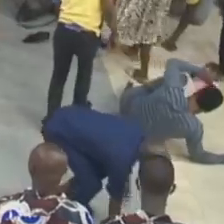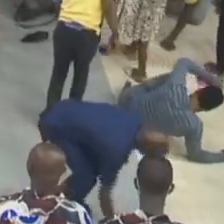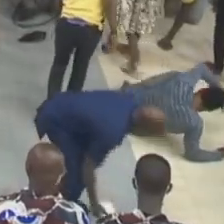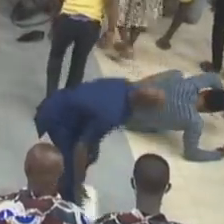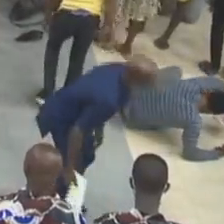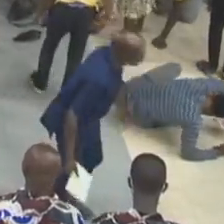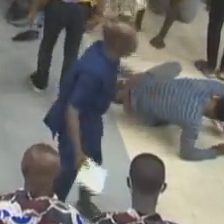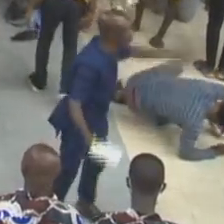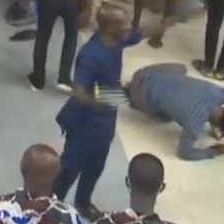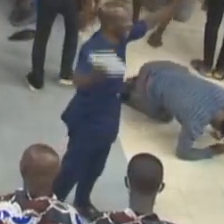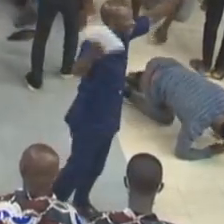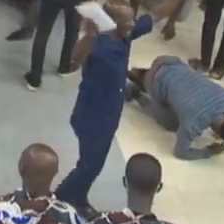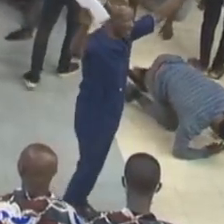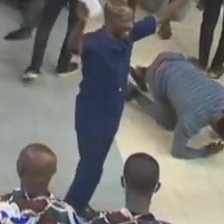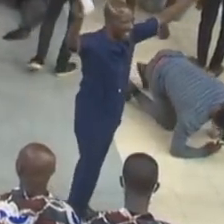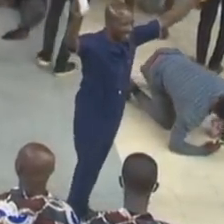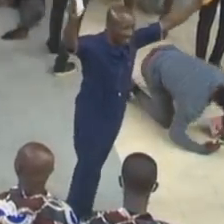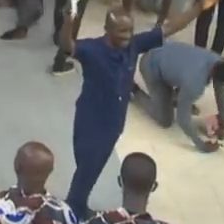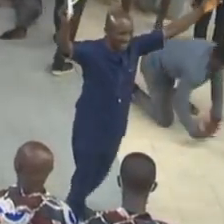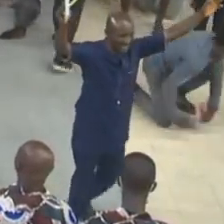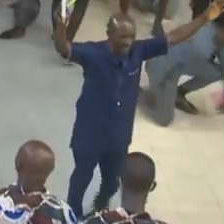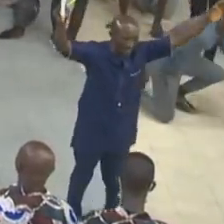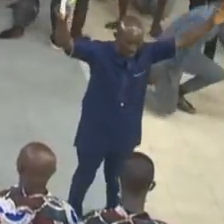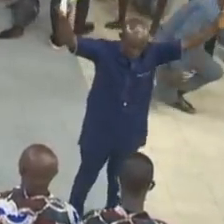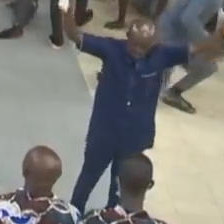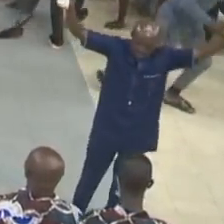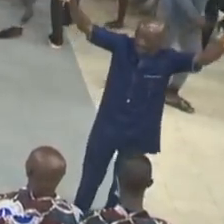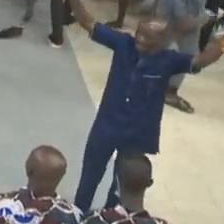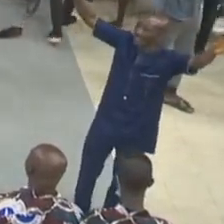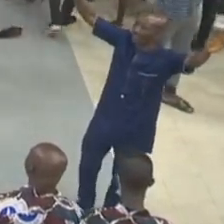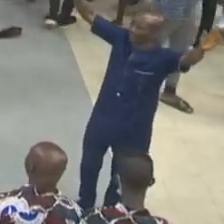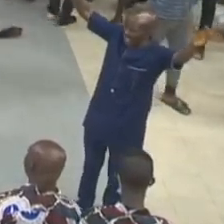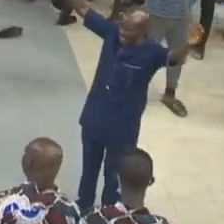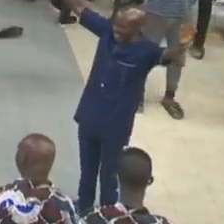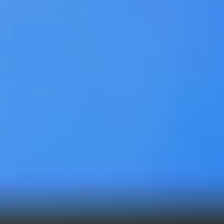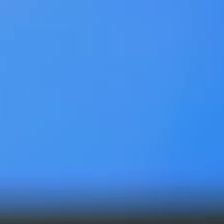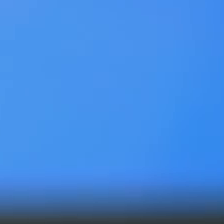The Almighty God will grant your request.